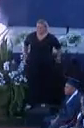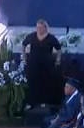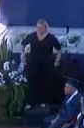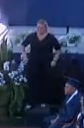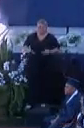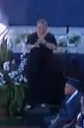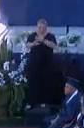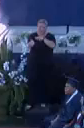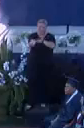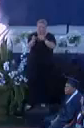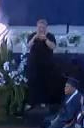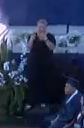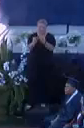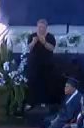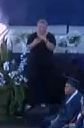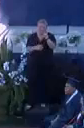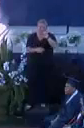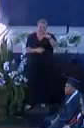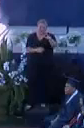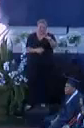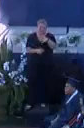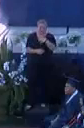Pre-Med Club, Teal and White.